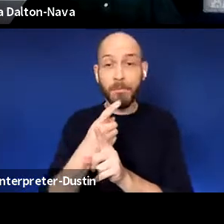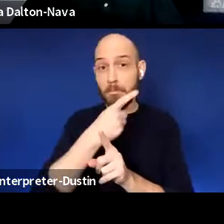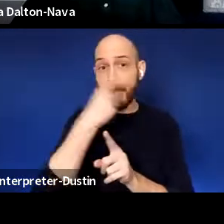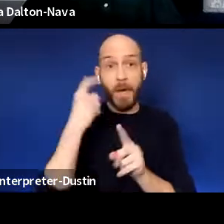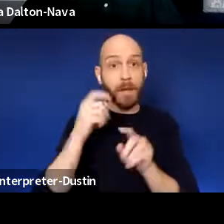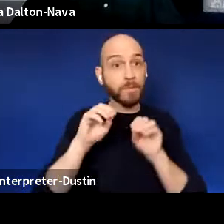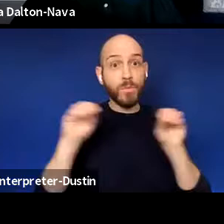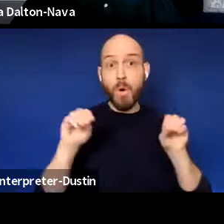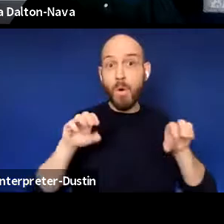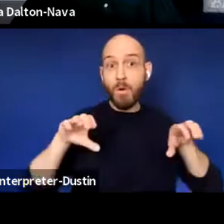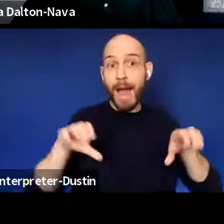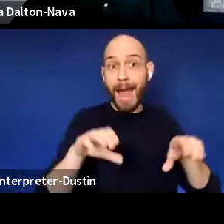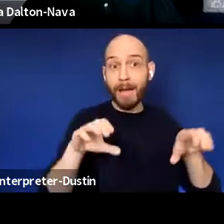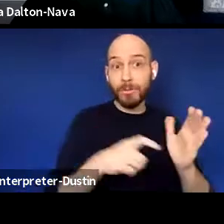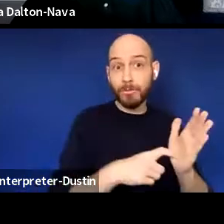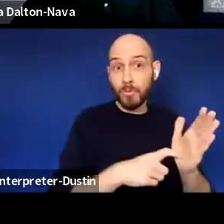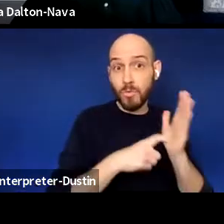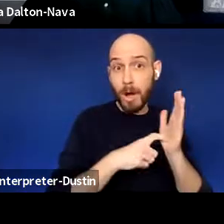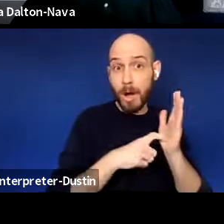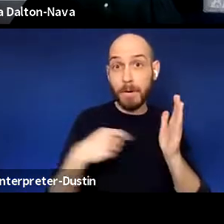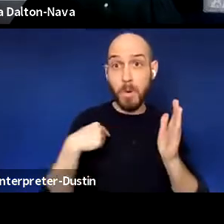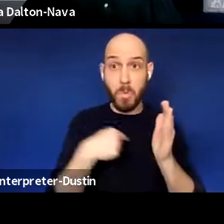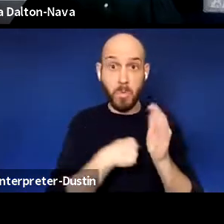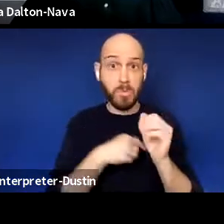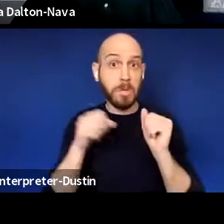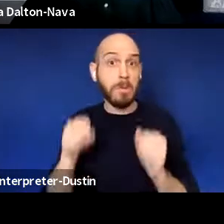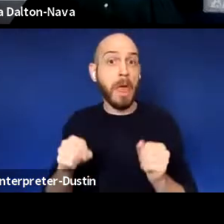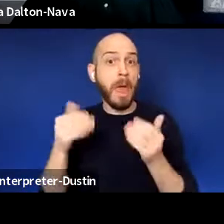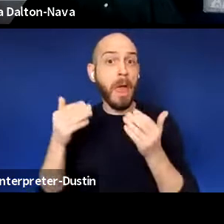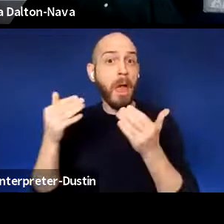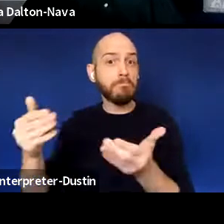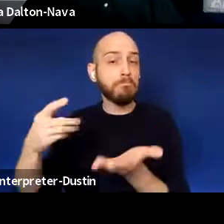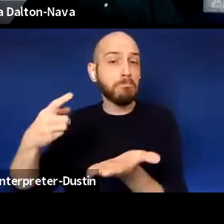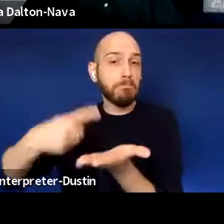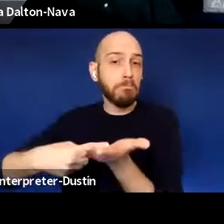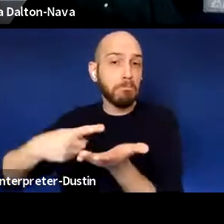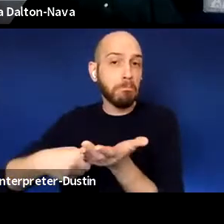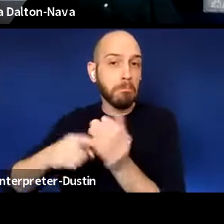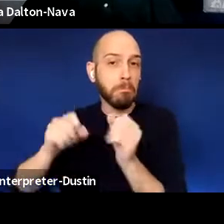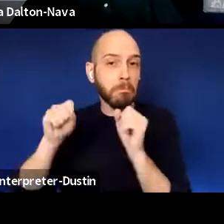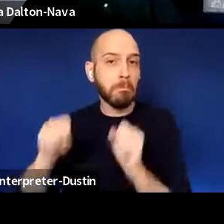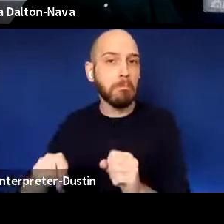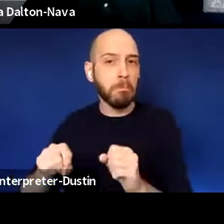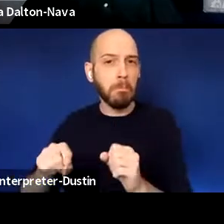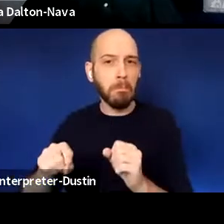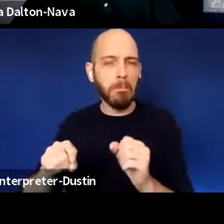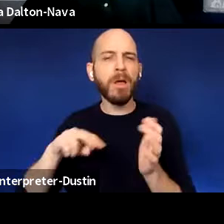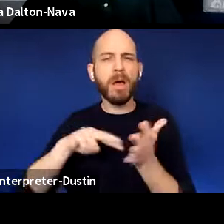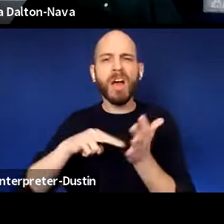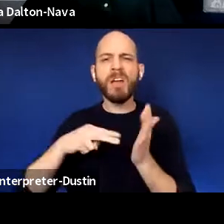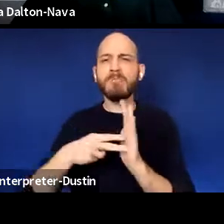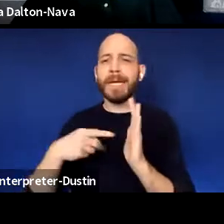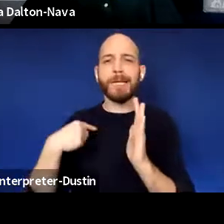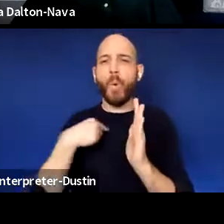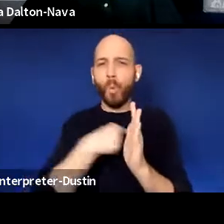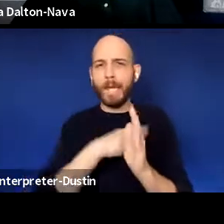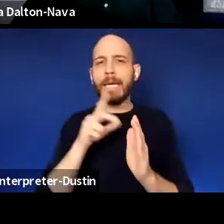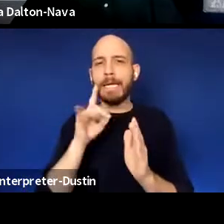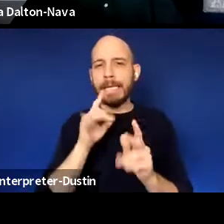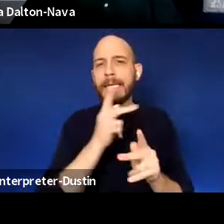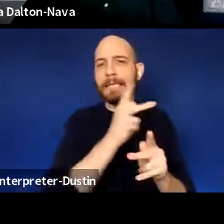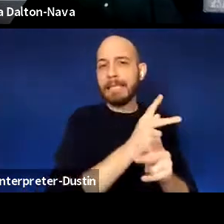be taken. And those things it'll show in the record that at minimum, those things were taken care of if you